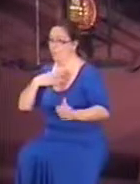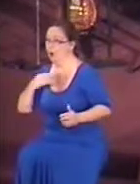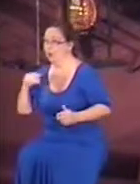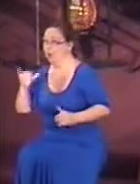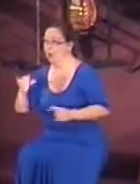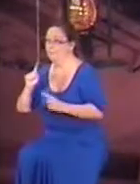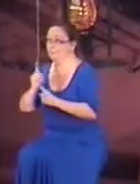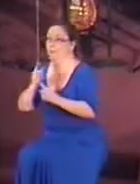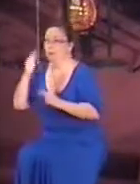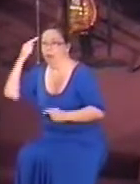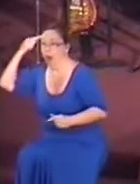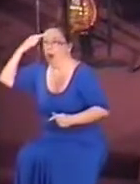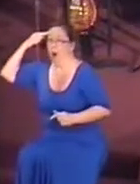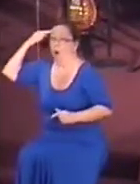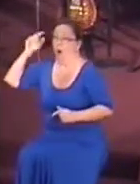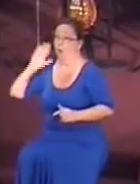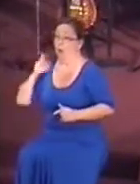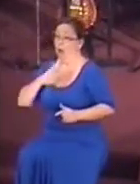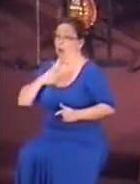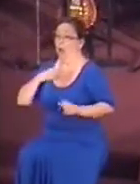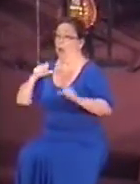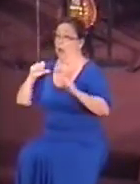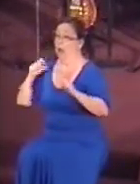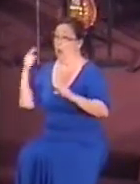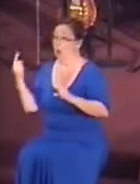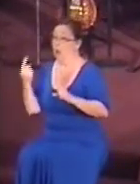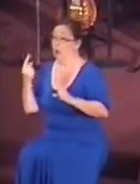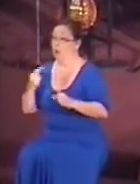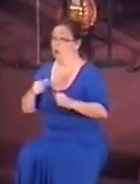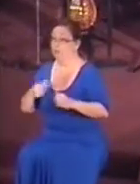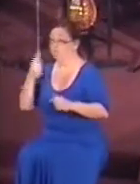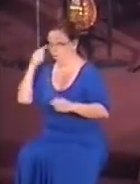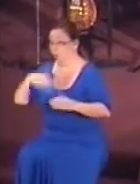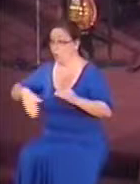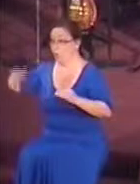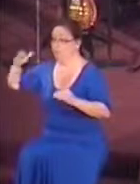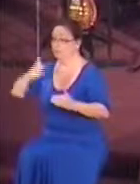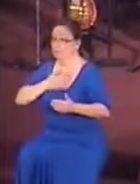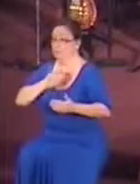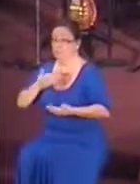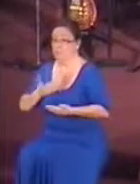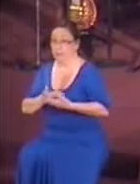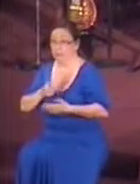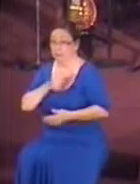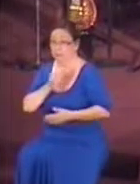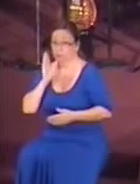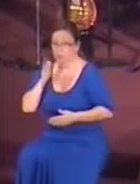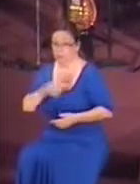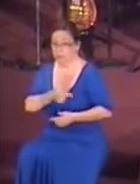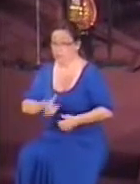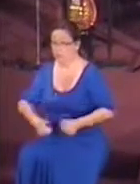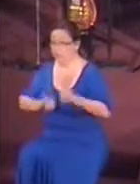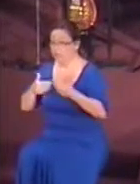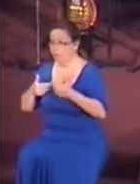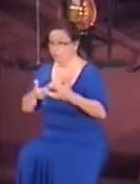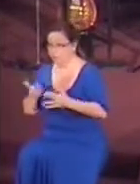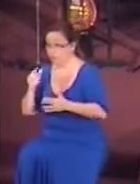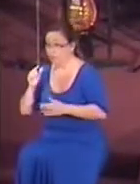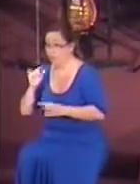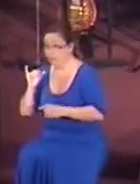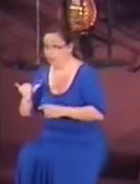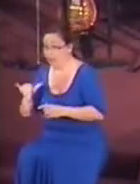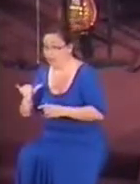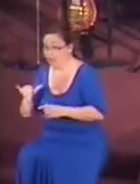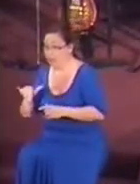thought ran through my mind. Will I be the only person to raise Piper? Will Angel make it through this moment? And there are a lot of fears